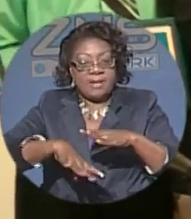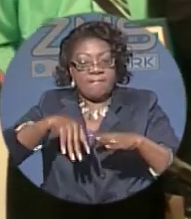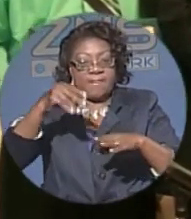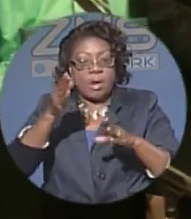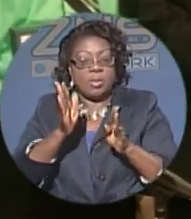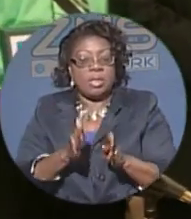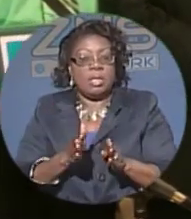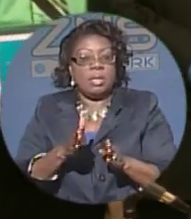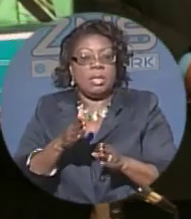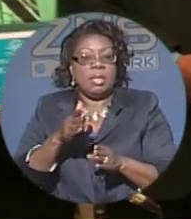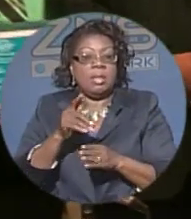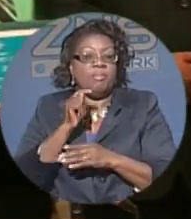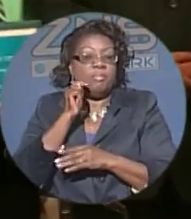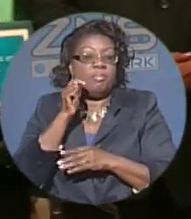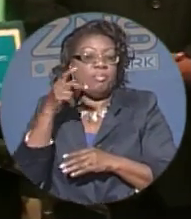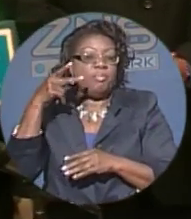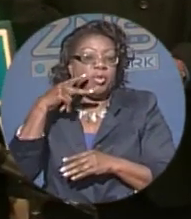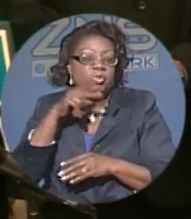that talent positively.